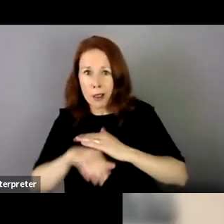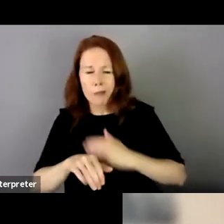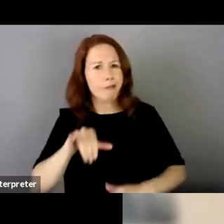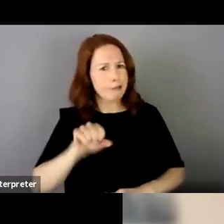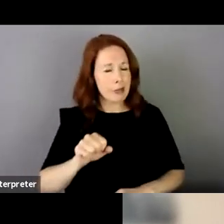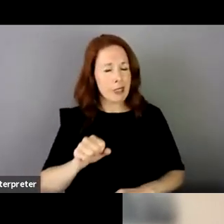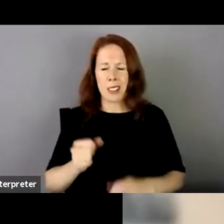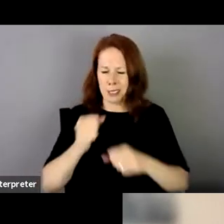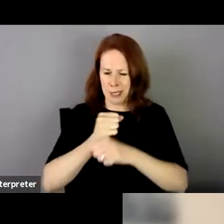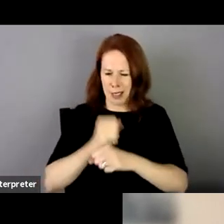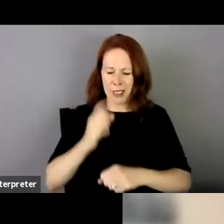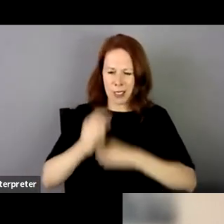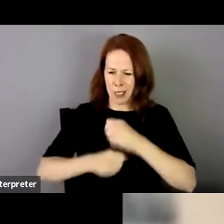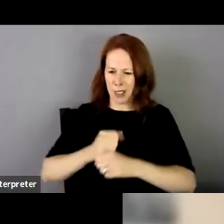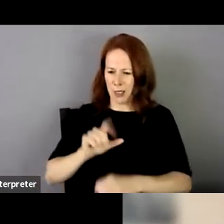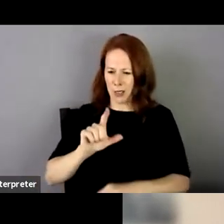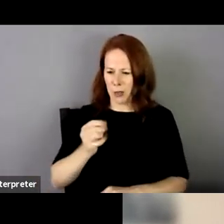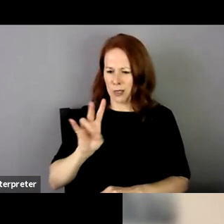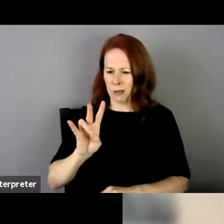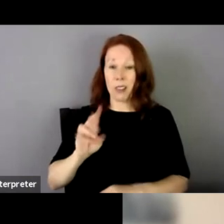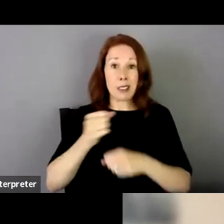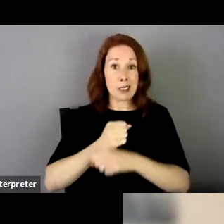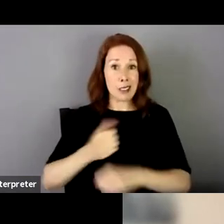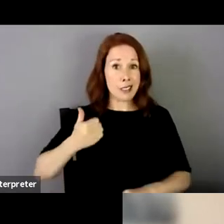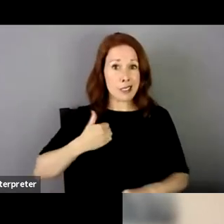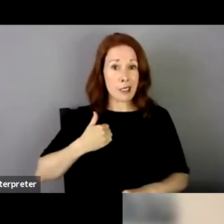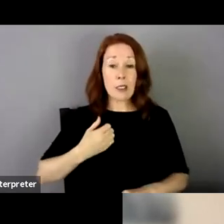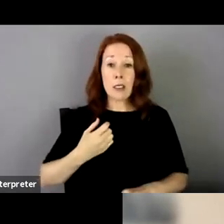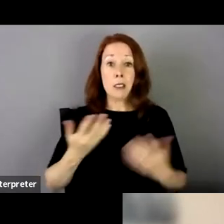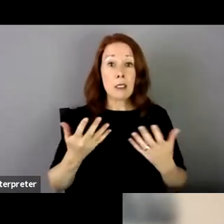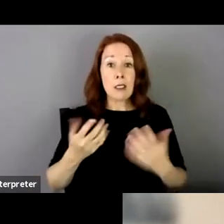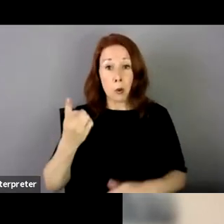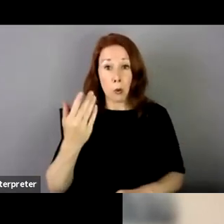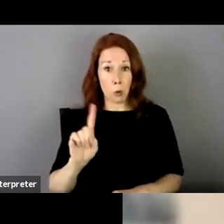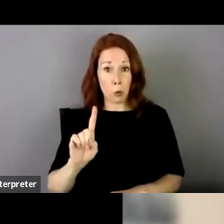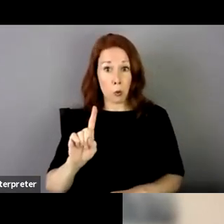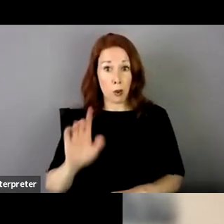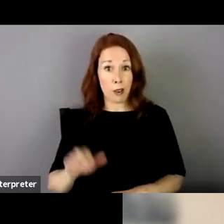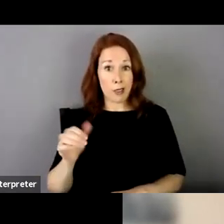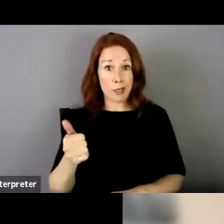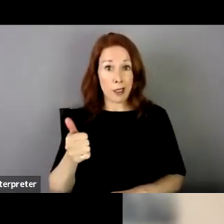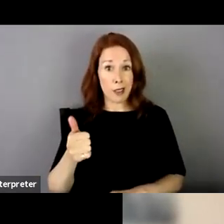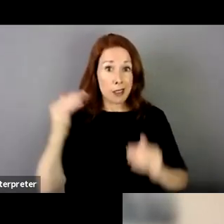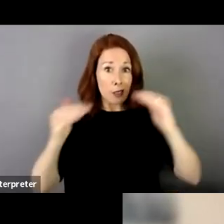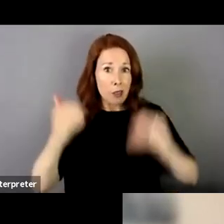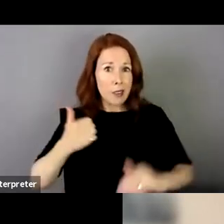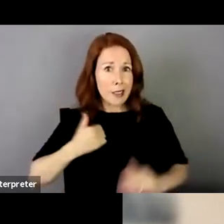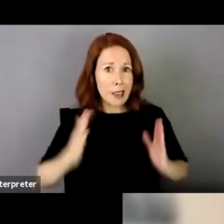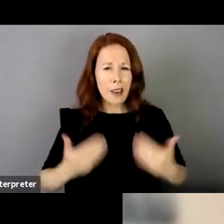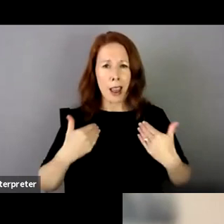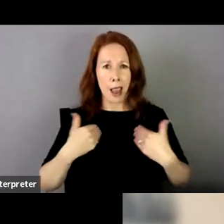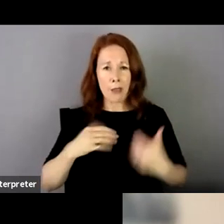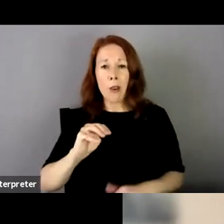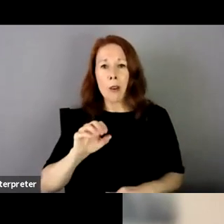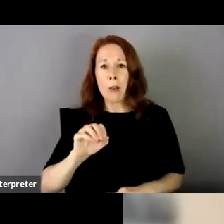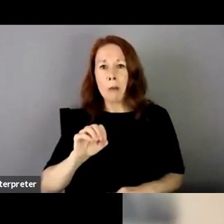think in 2017, Statistics Canada said that 1 in 10 adult Canadians had a